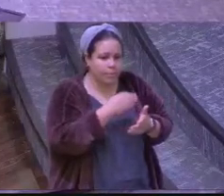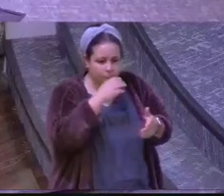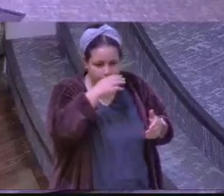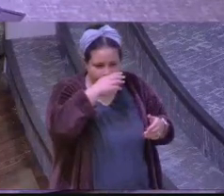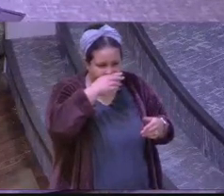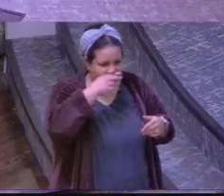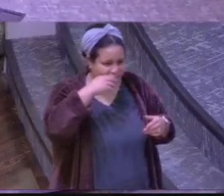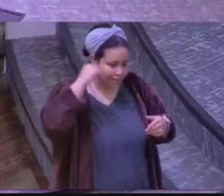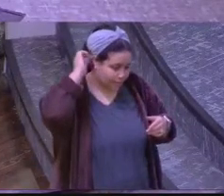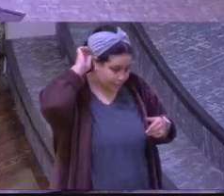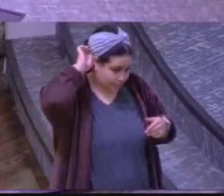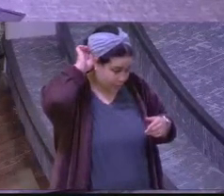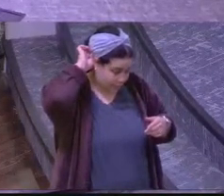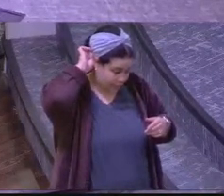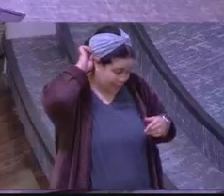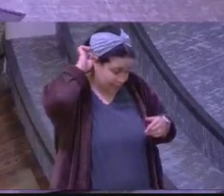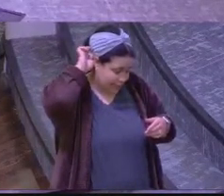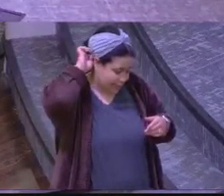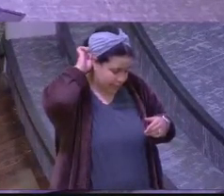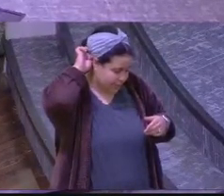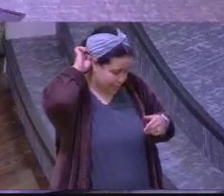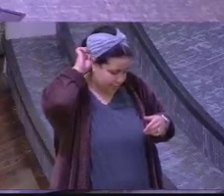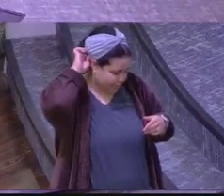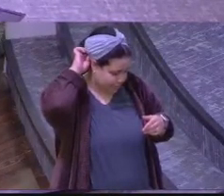Griner. Can we?